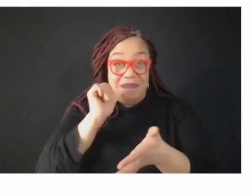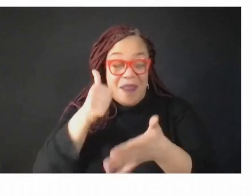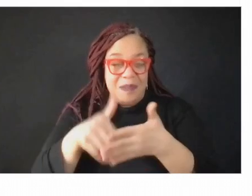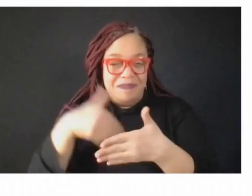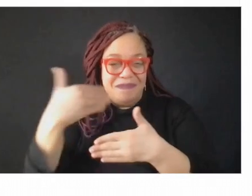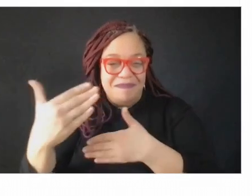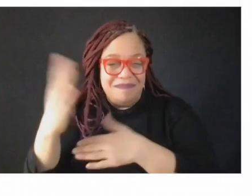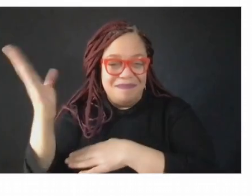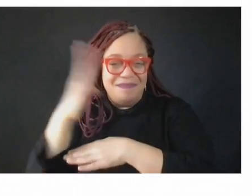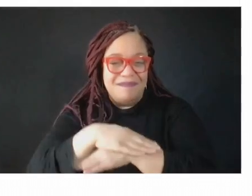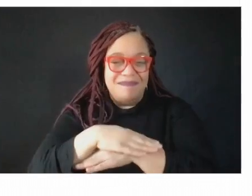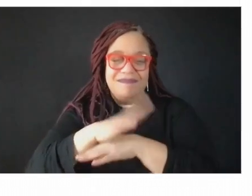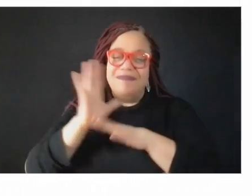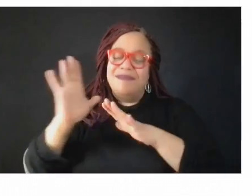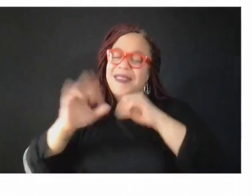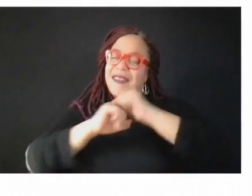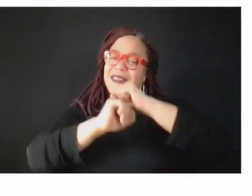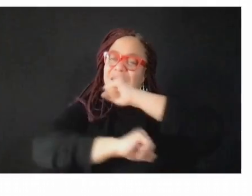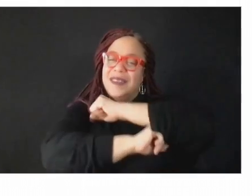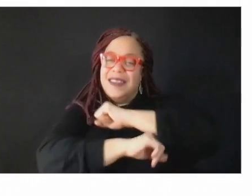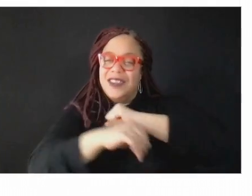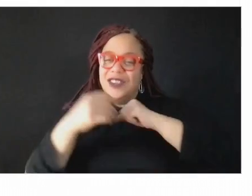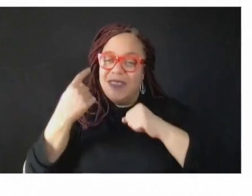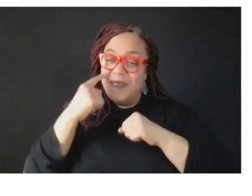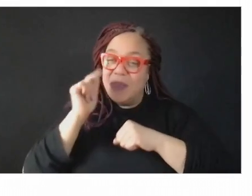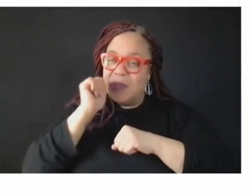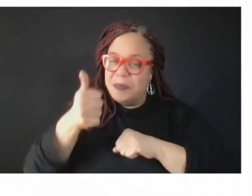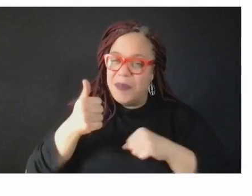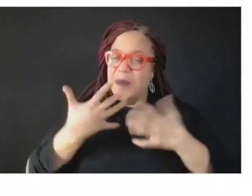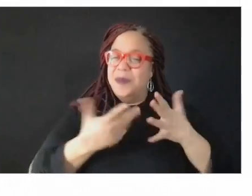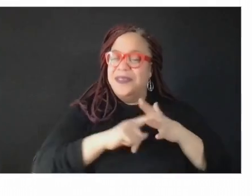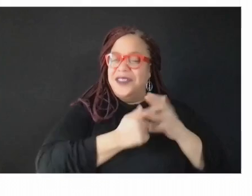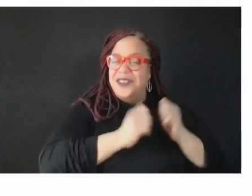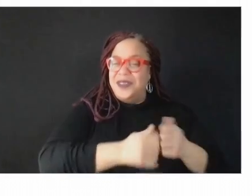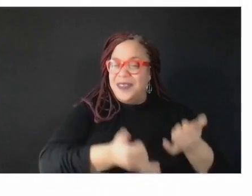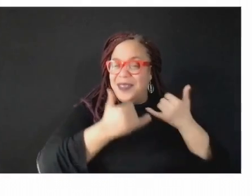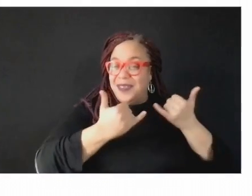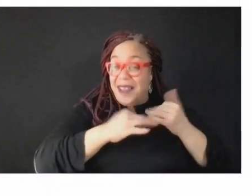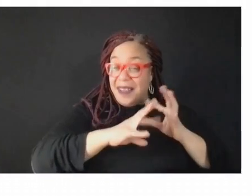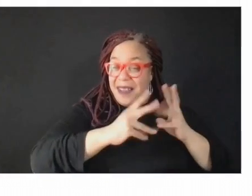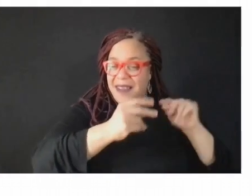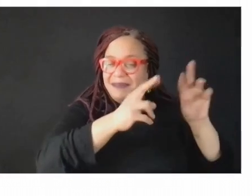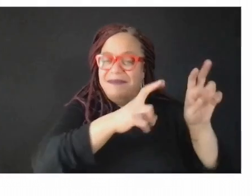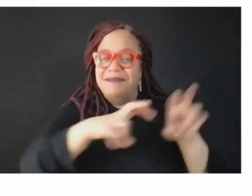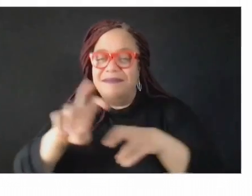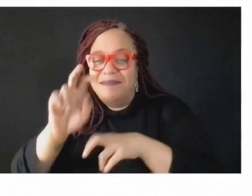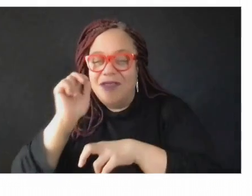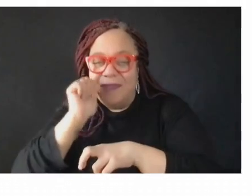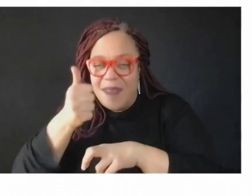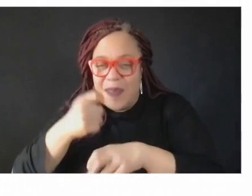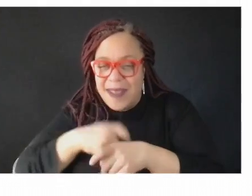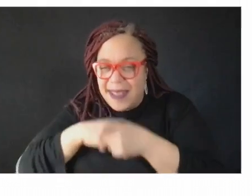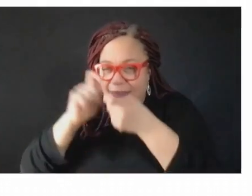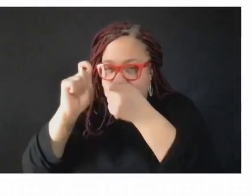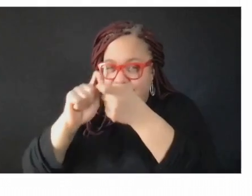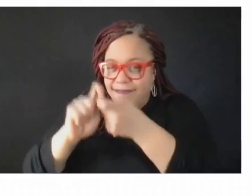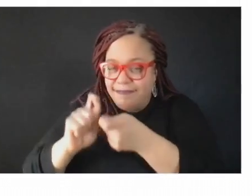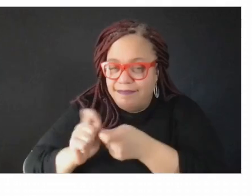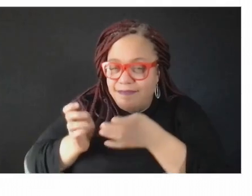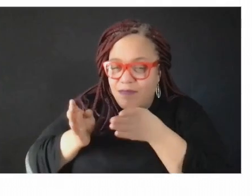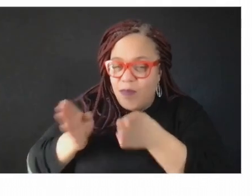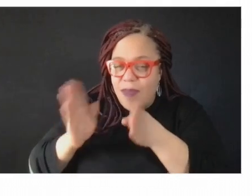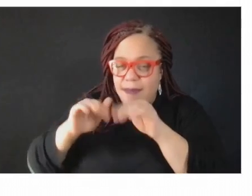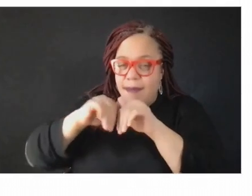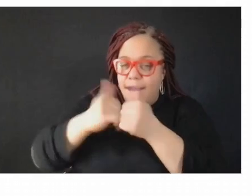for tomorrow, where we're going to turn our attention in a very specific way to issues around